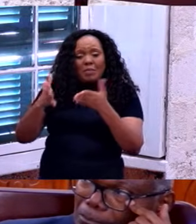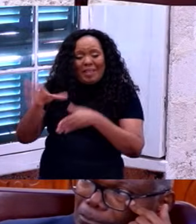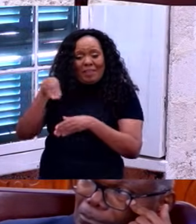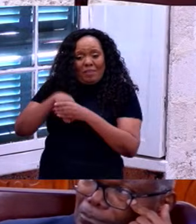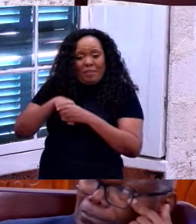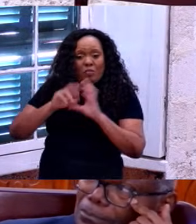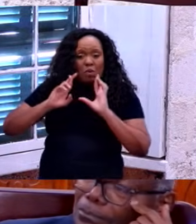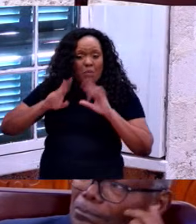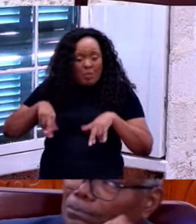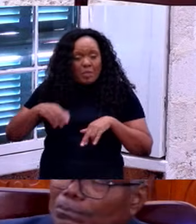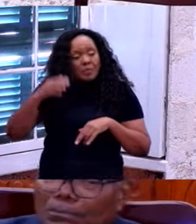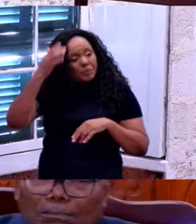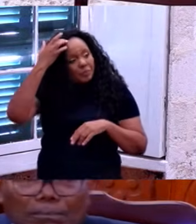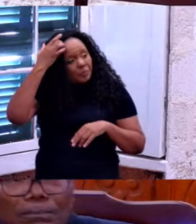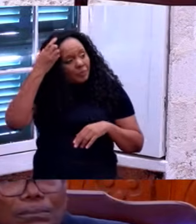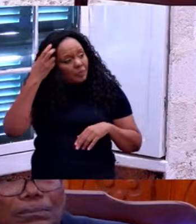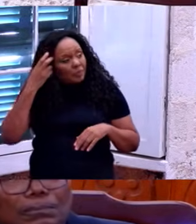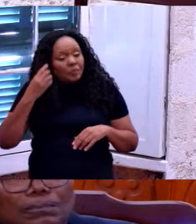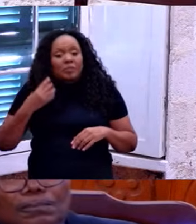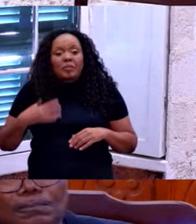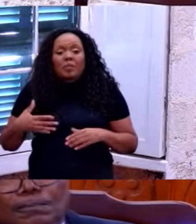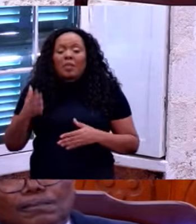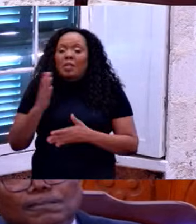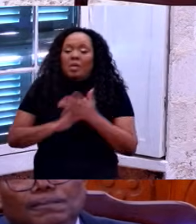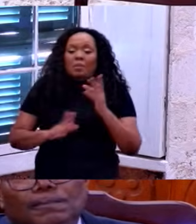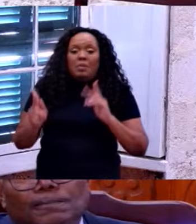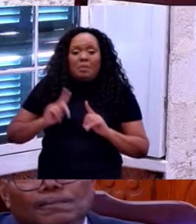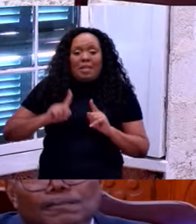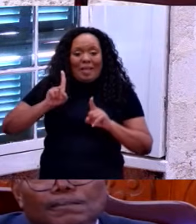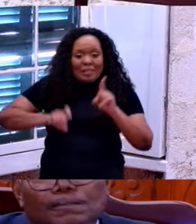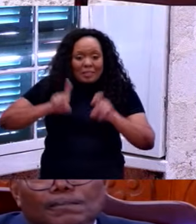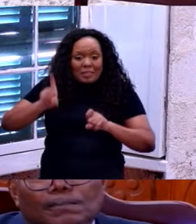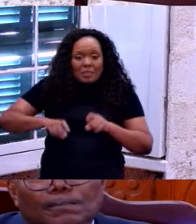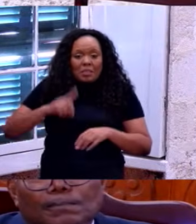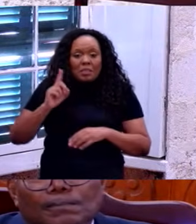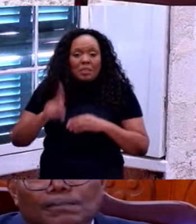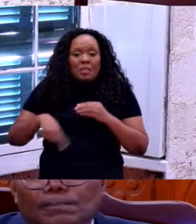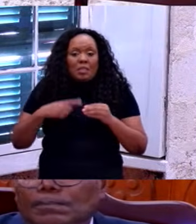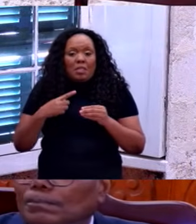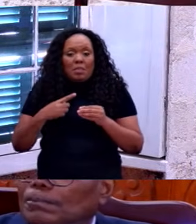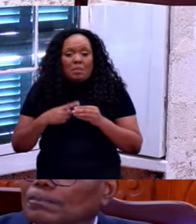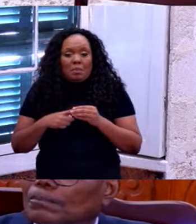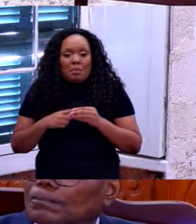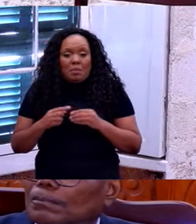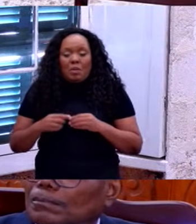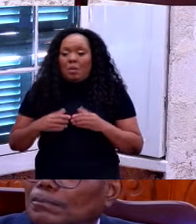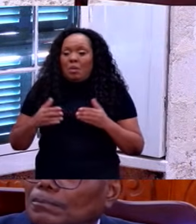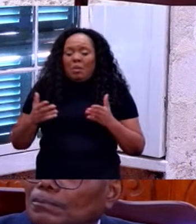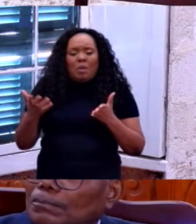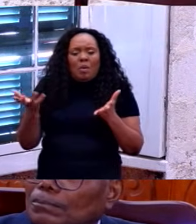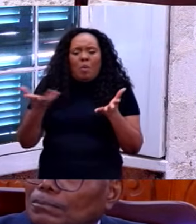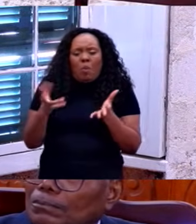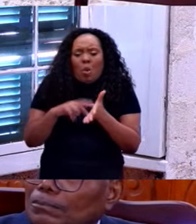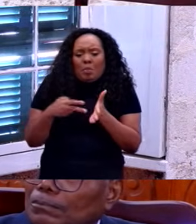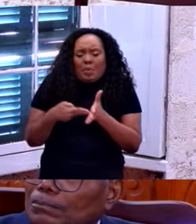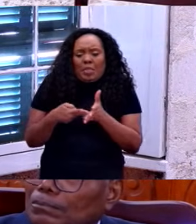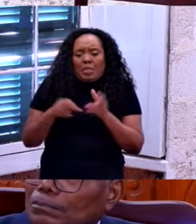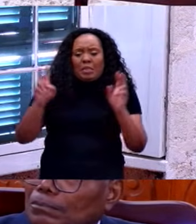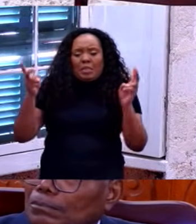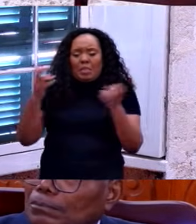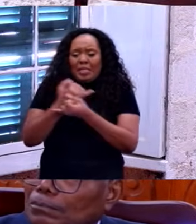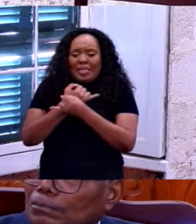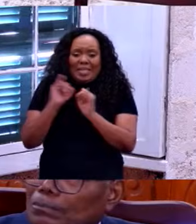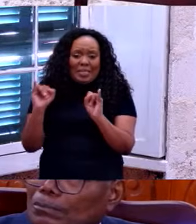I want to start because some questions have been asked about the meaning of an independent speaker, and to try to give you